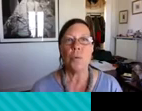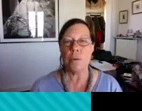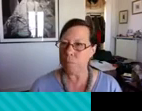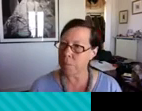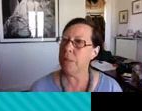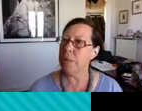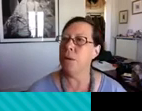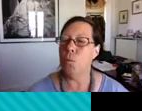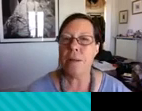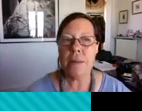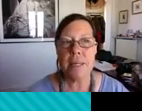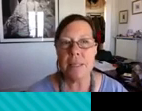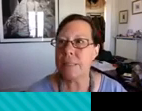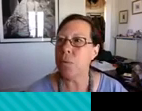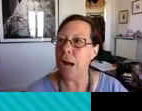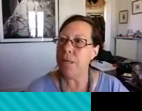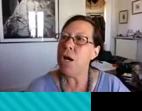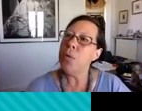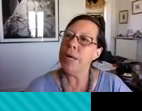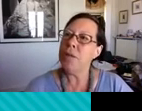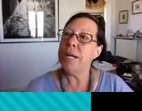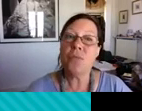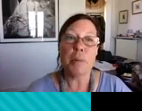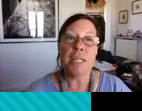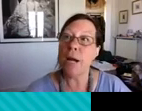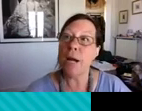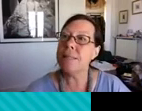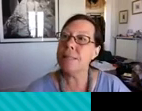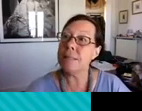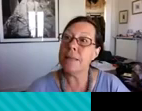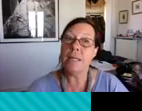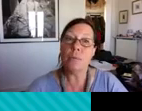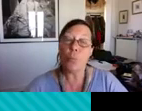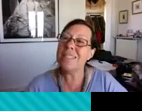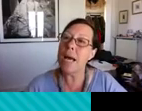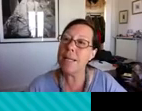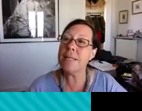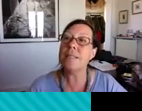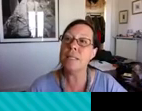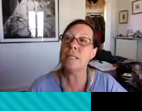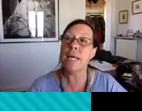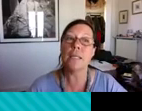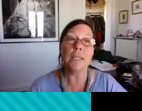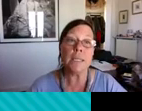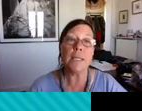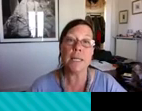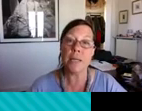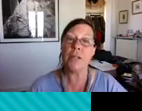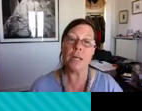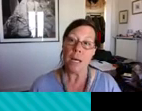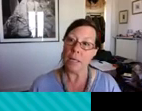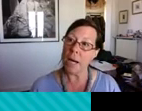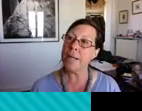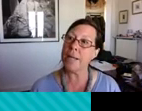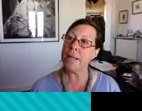So one of the things that we know in the US for best practices is that the scientists need to take the lead in